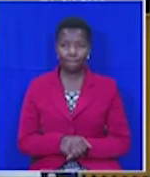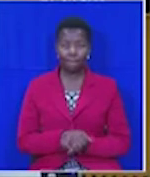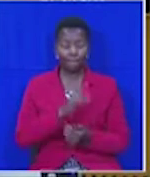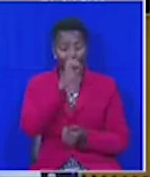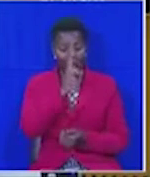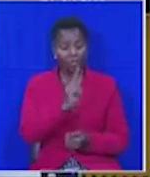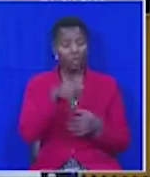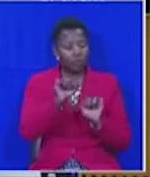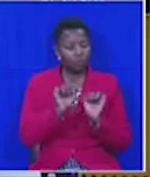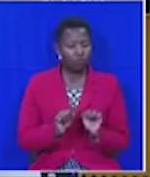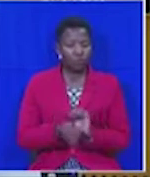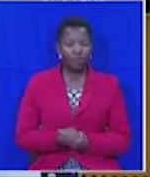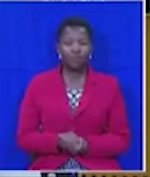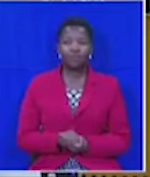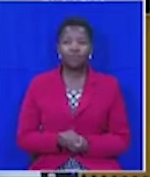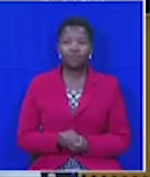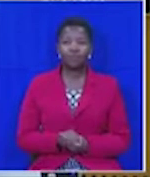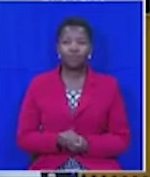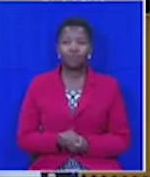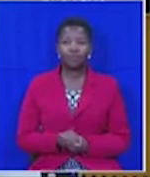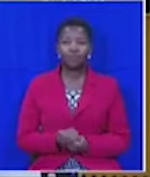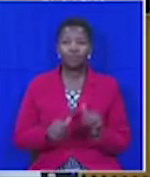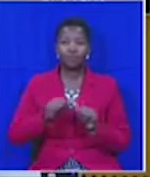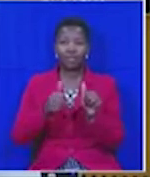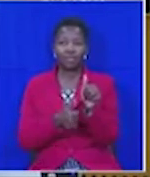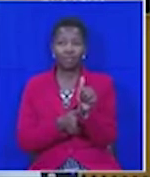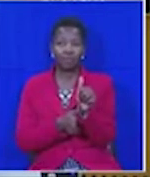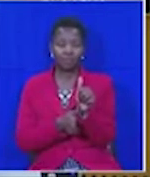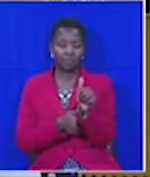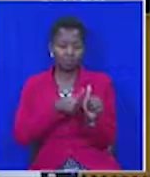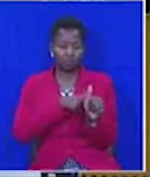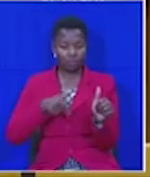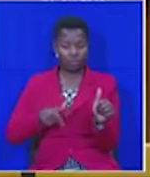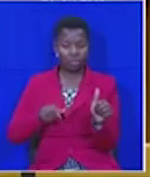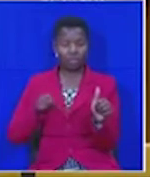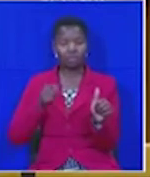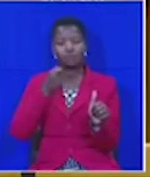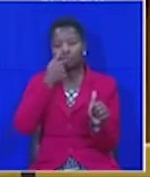Honorable Deputy President Cyril Ramaphosa,